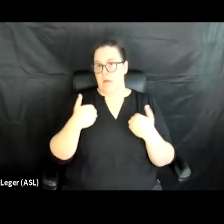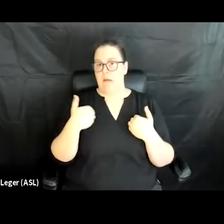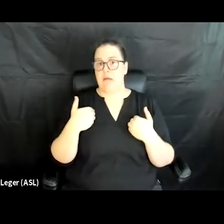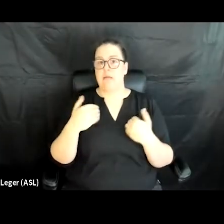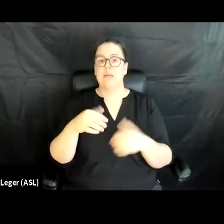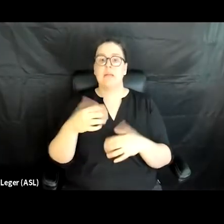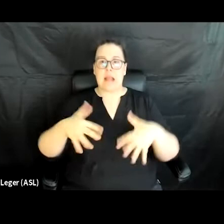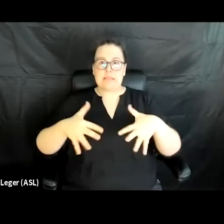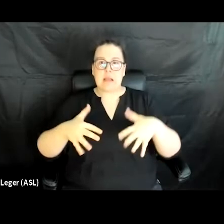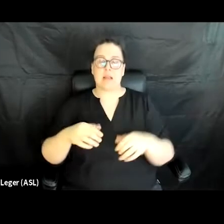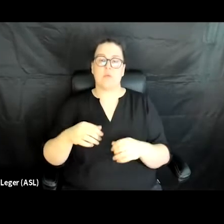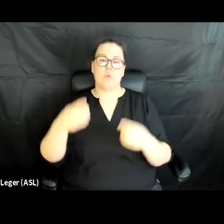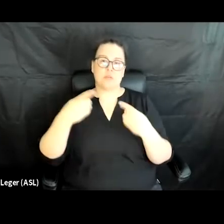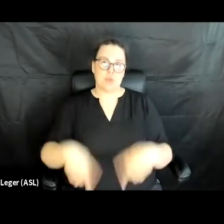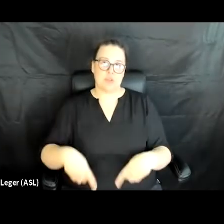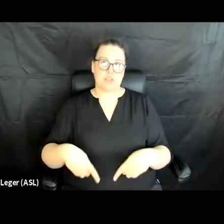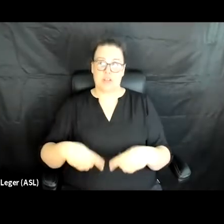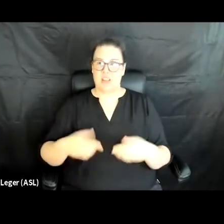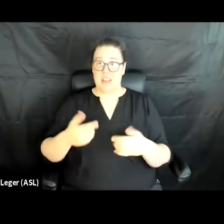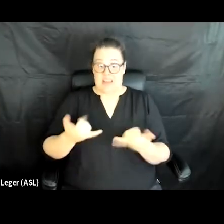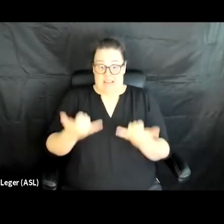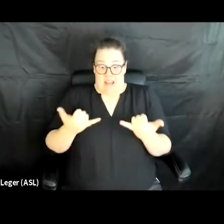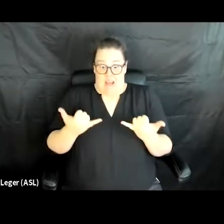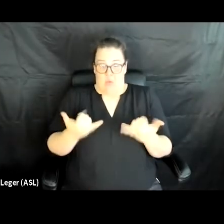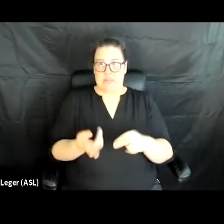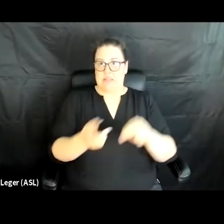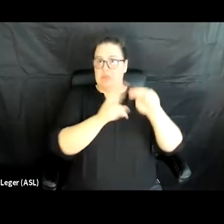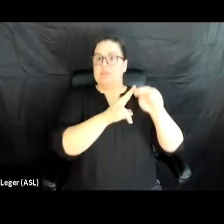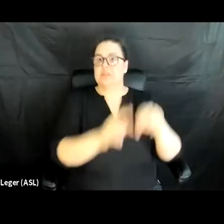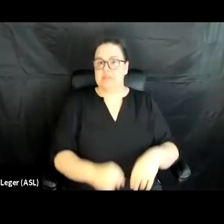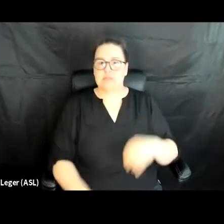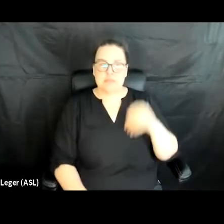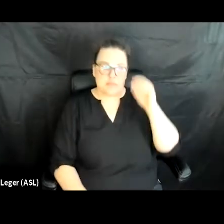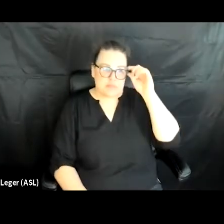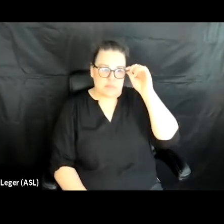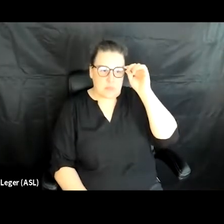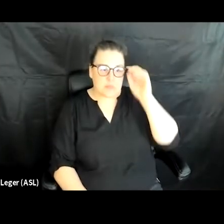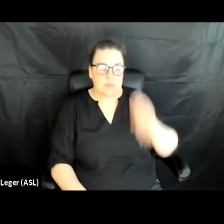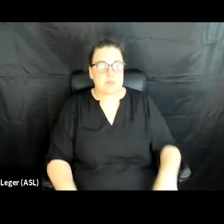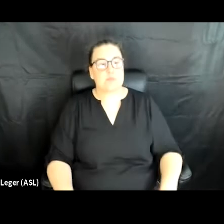at least 4 in 10 adults during the pandemic. Next slide, please.